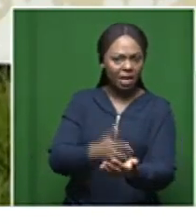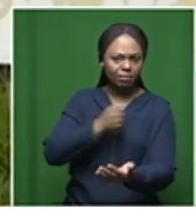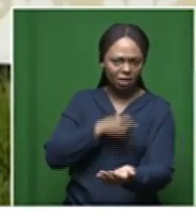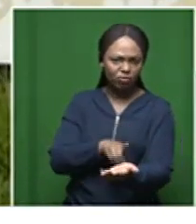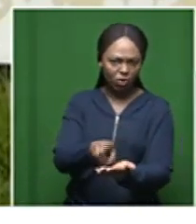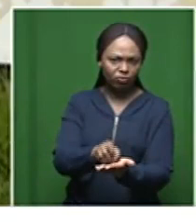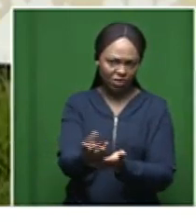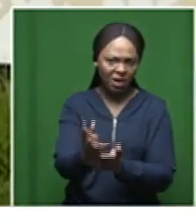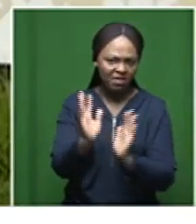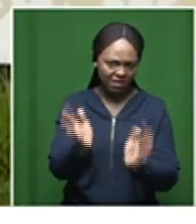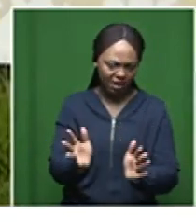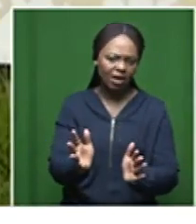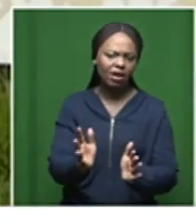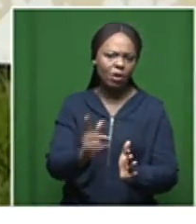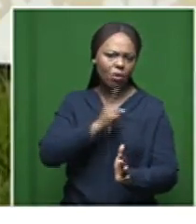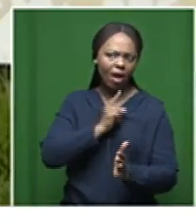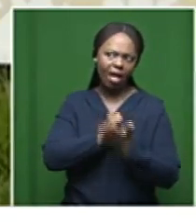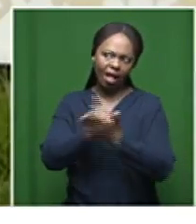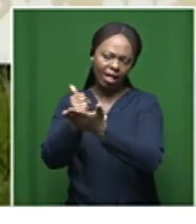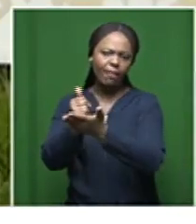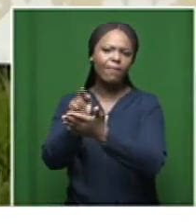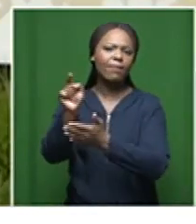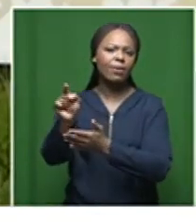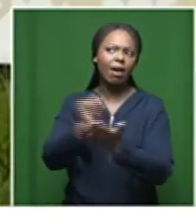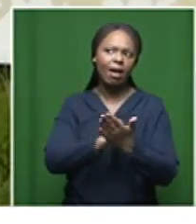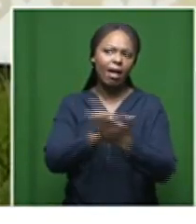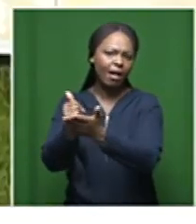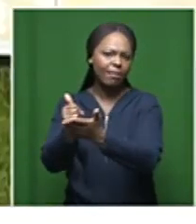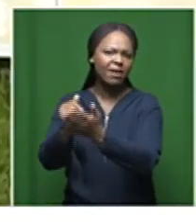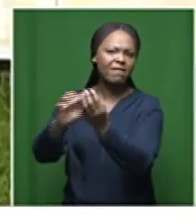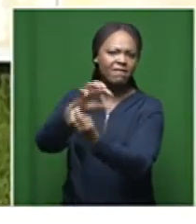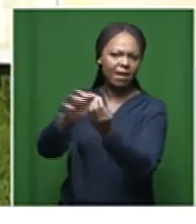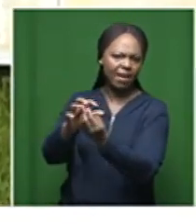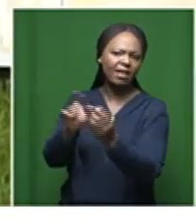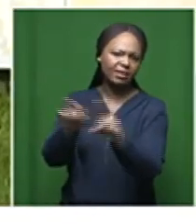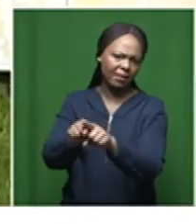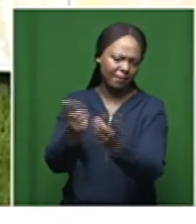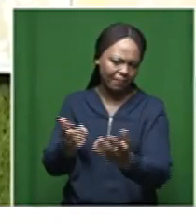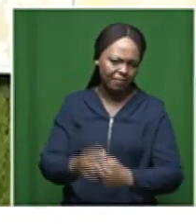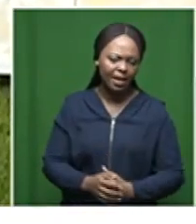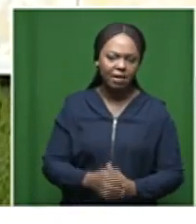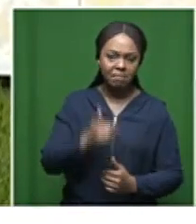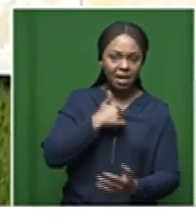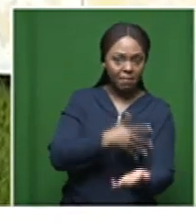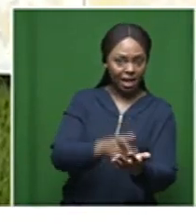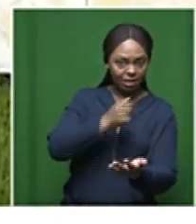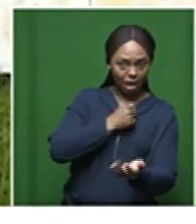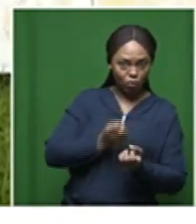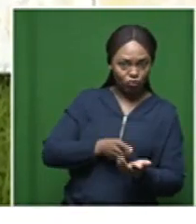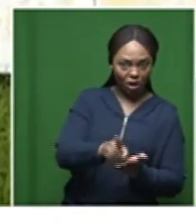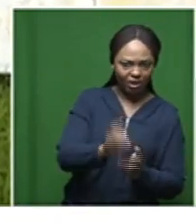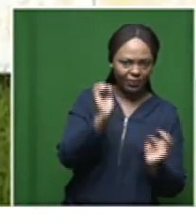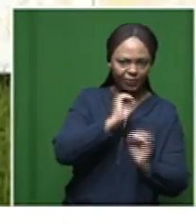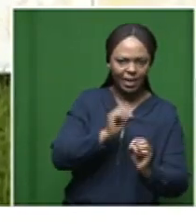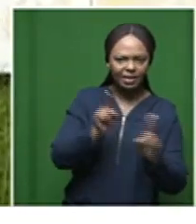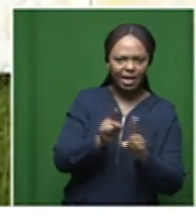before because it also helps around the family. I've never donated blood and I don't know my blood type, but I